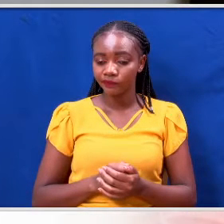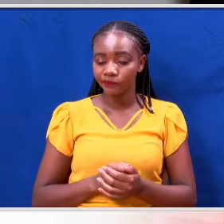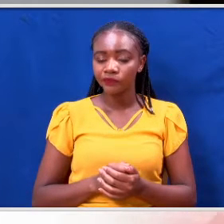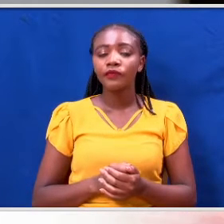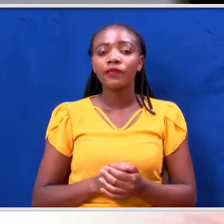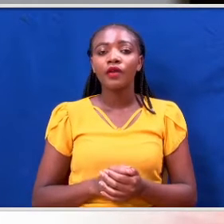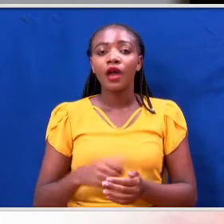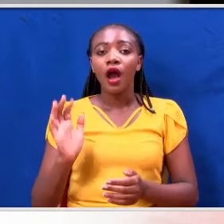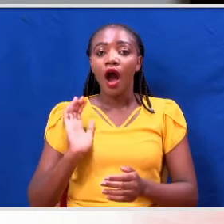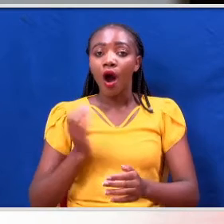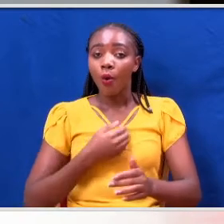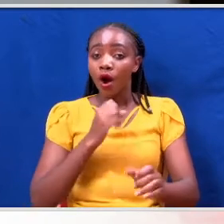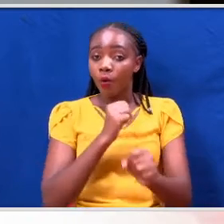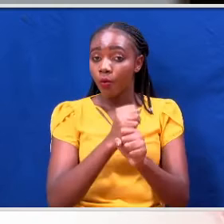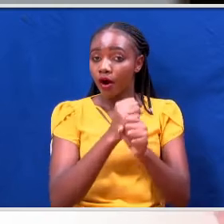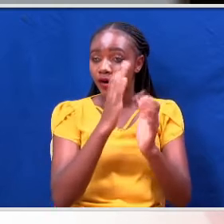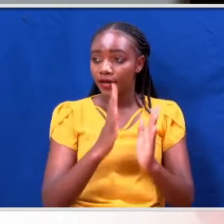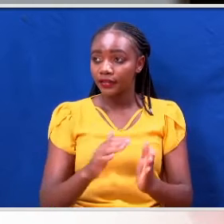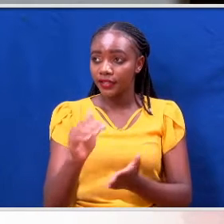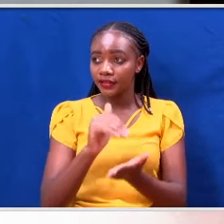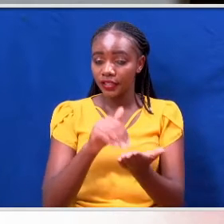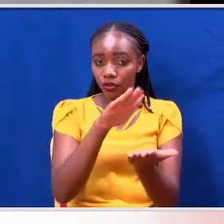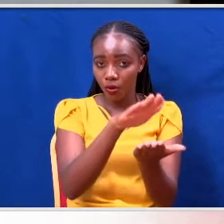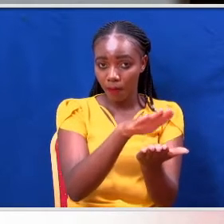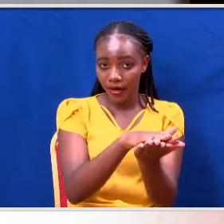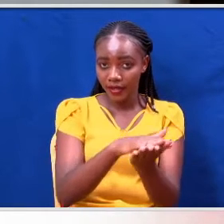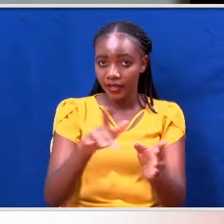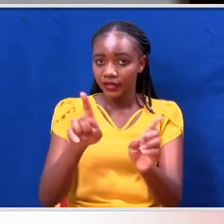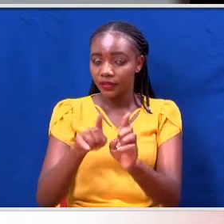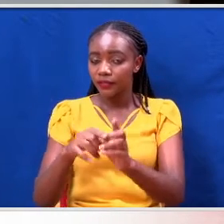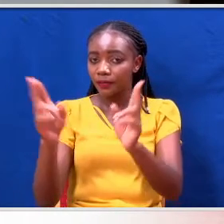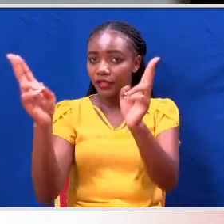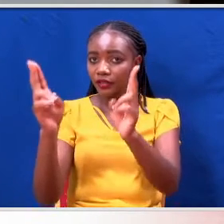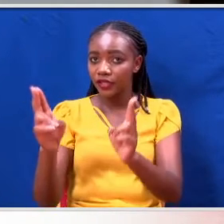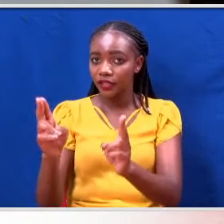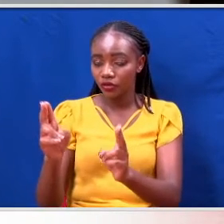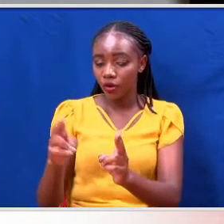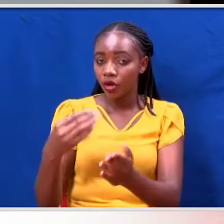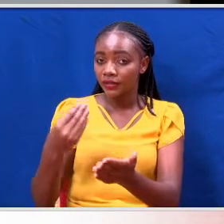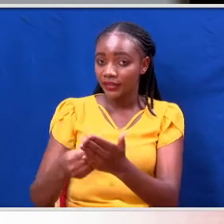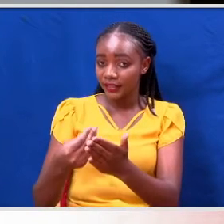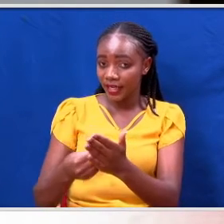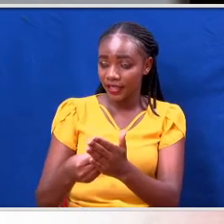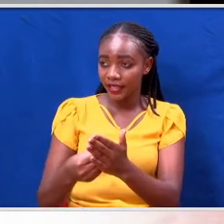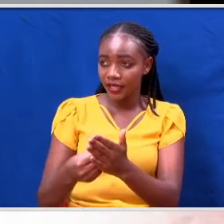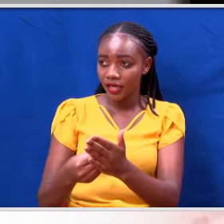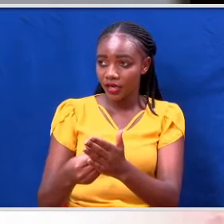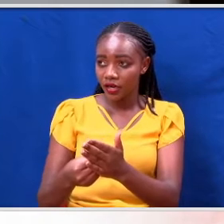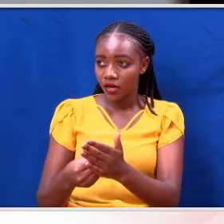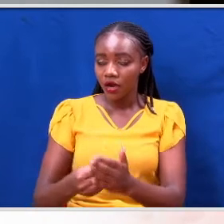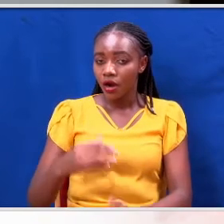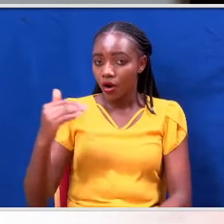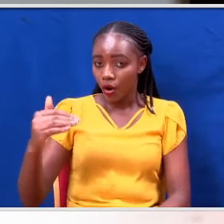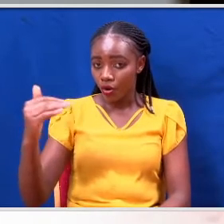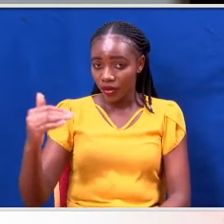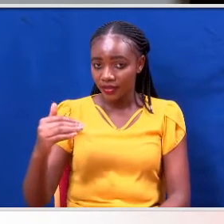Our staff in Central Bank and indeed the National Treasury have been quite